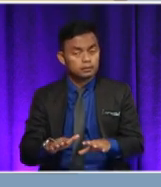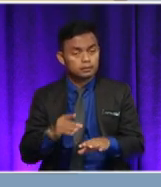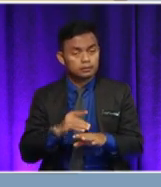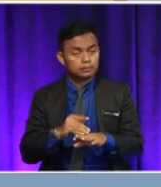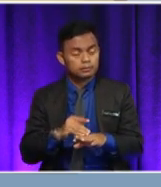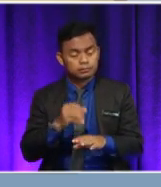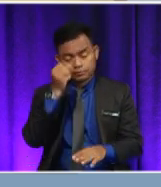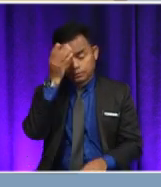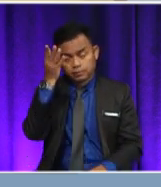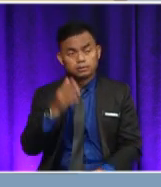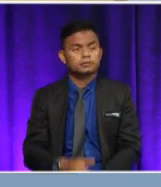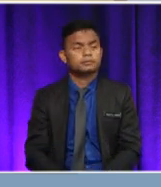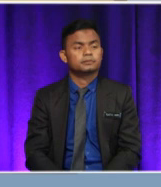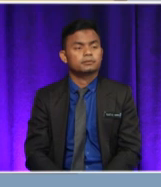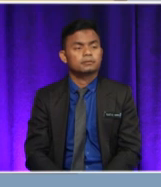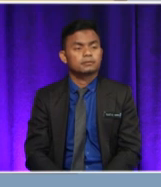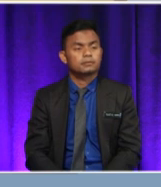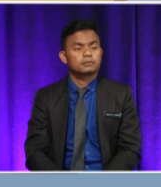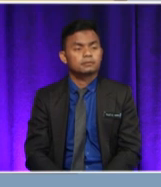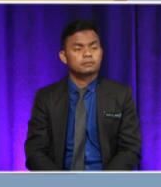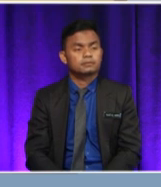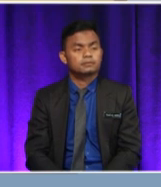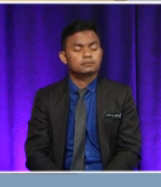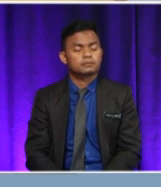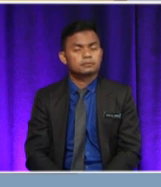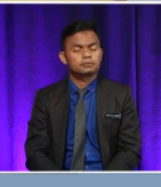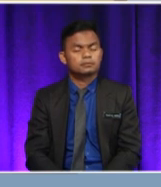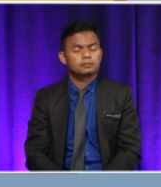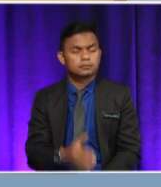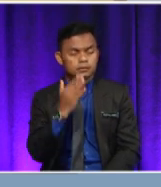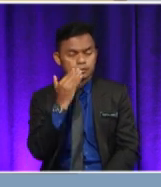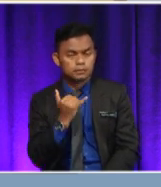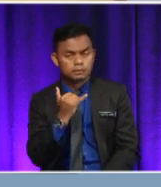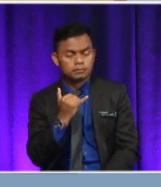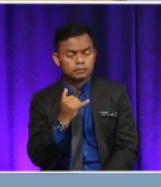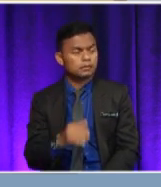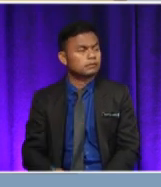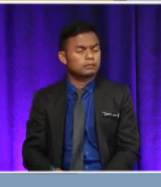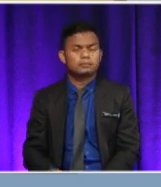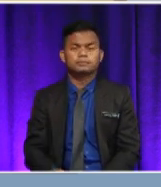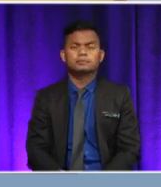I wonder why. So maybe could you girls explain it to us?